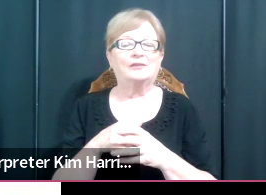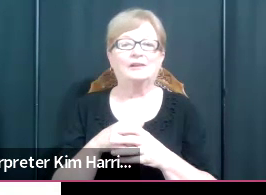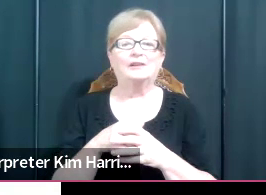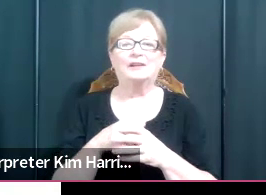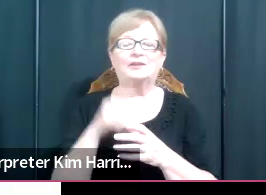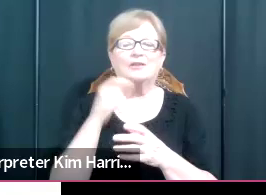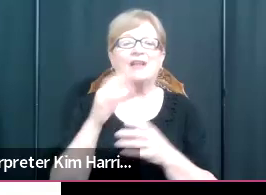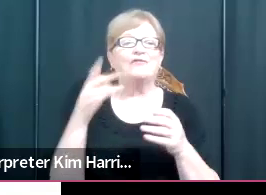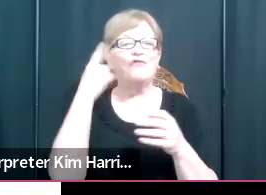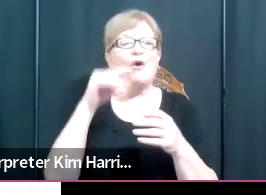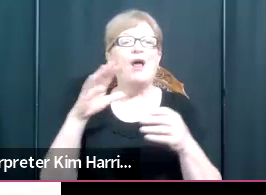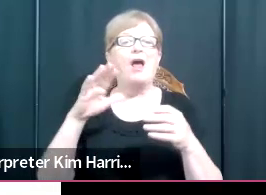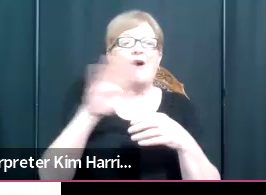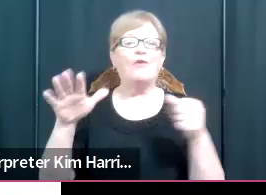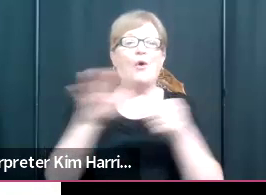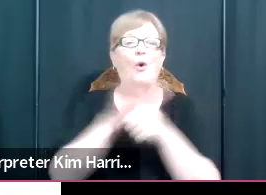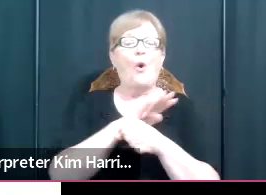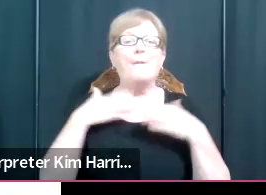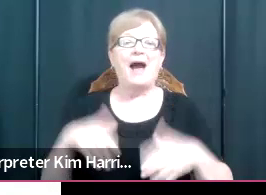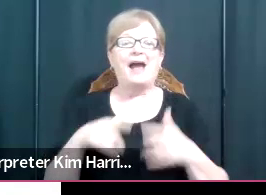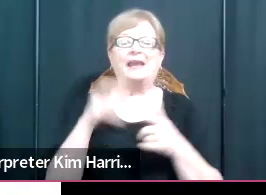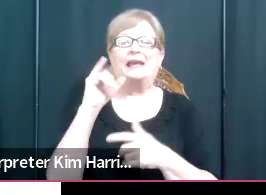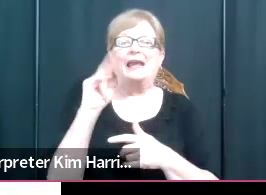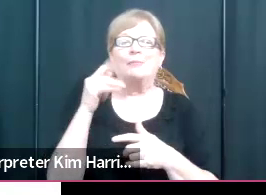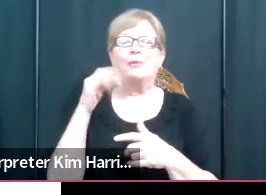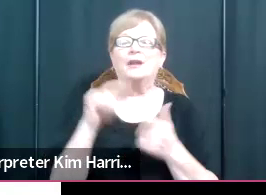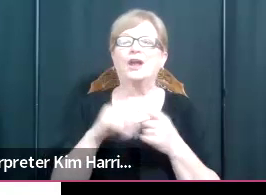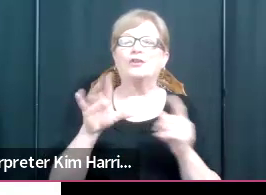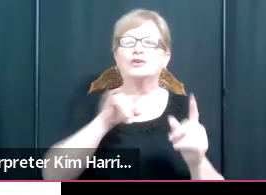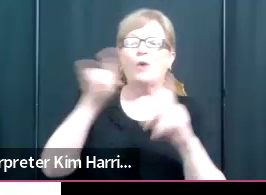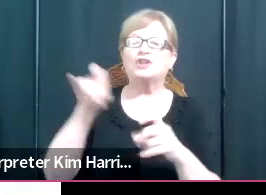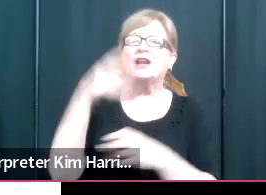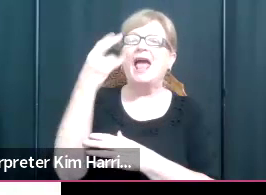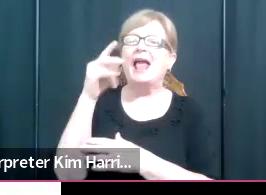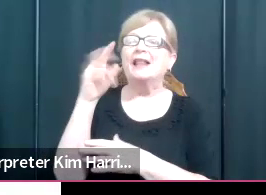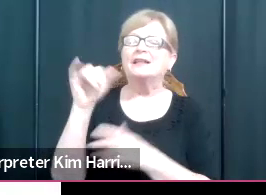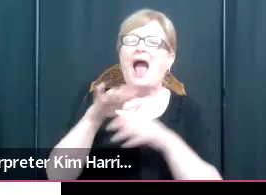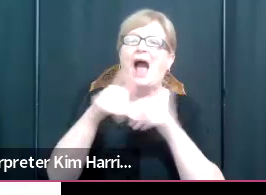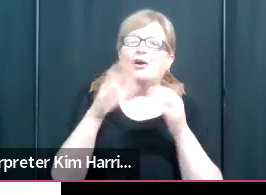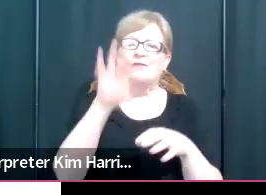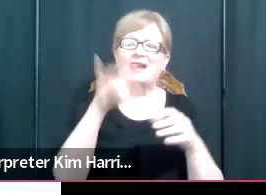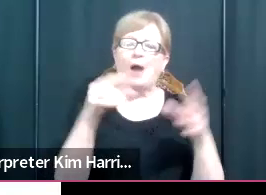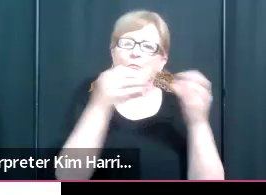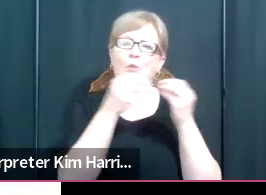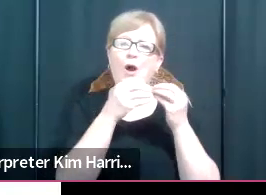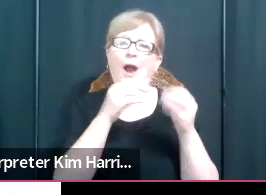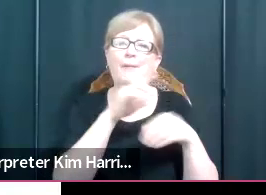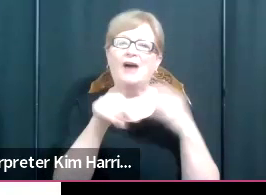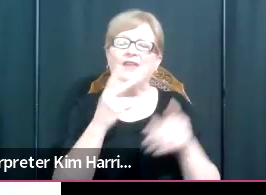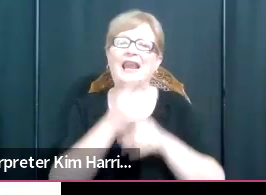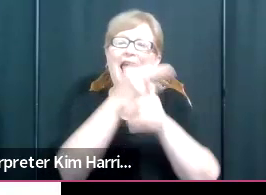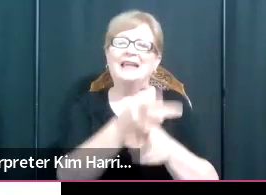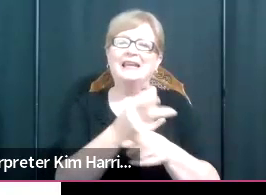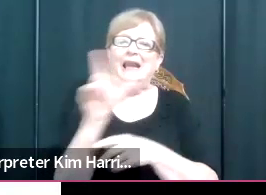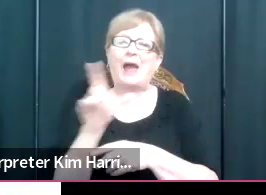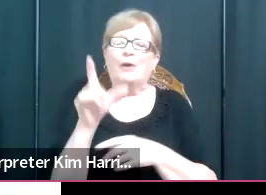body. There's a question in the chat, Erin. Haley wanted to know how we can find out more information about the lending library and what length